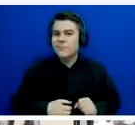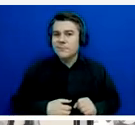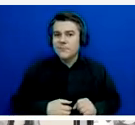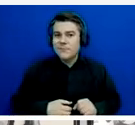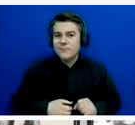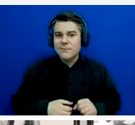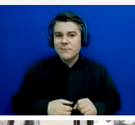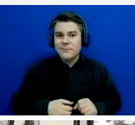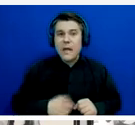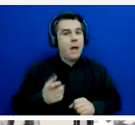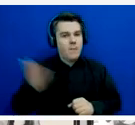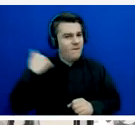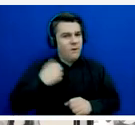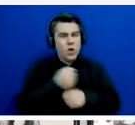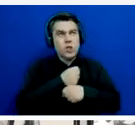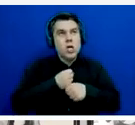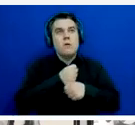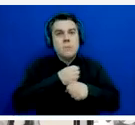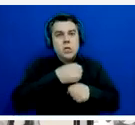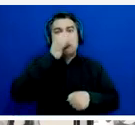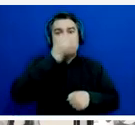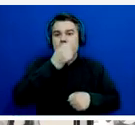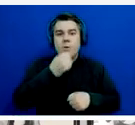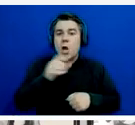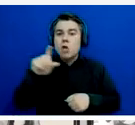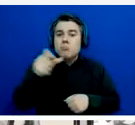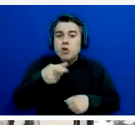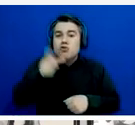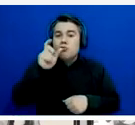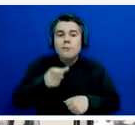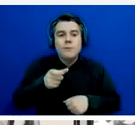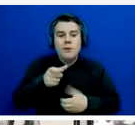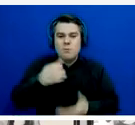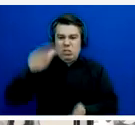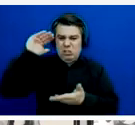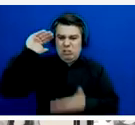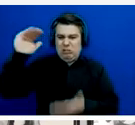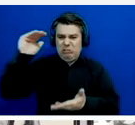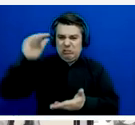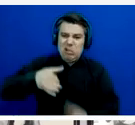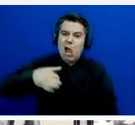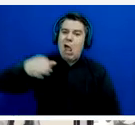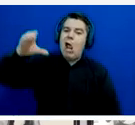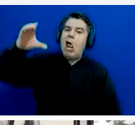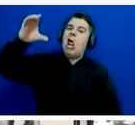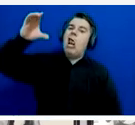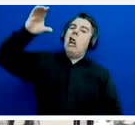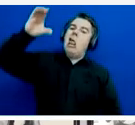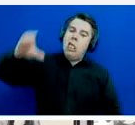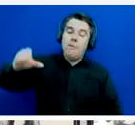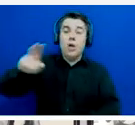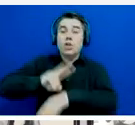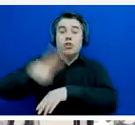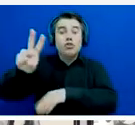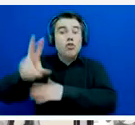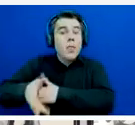much a coffee drinker, and not like a tiny cup of coffee. I drank like big cups of coffee, 2 in the morning, 2